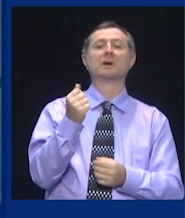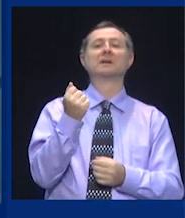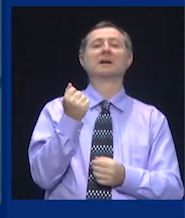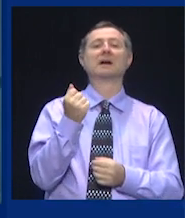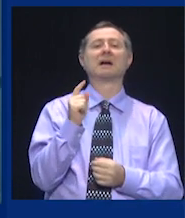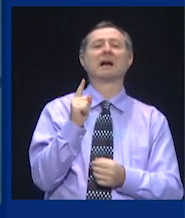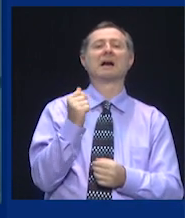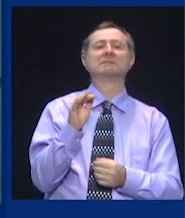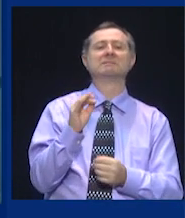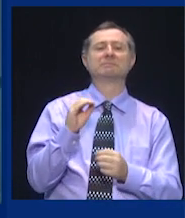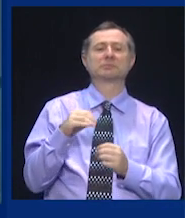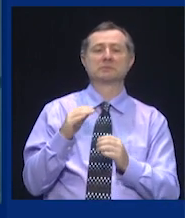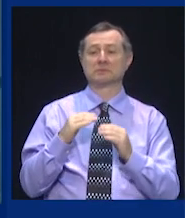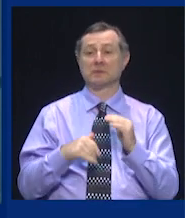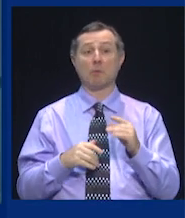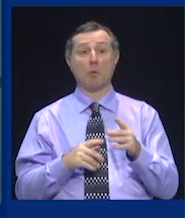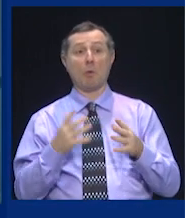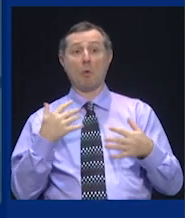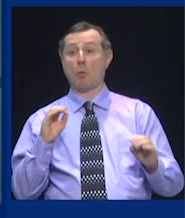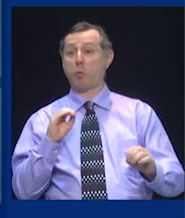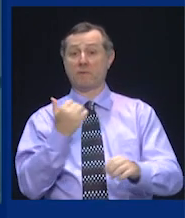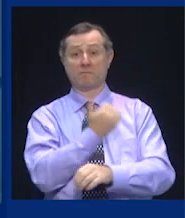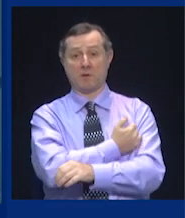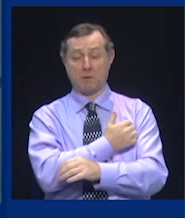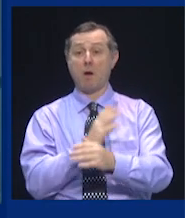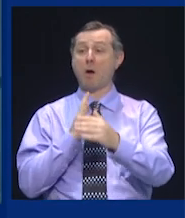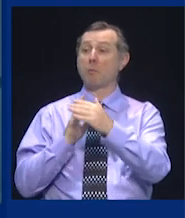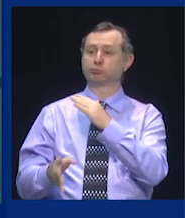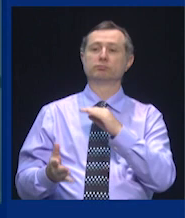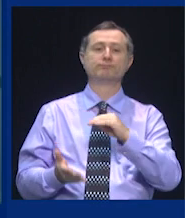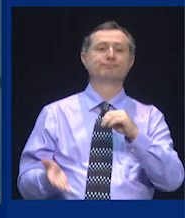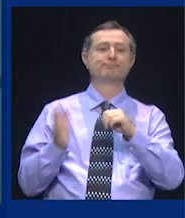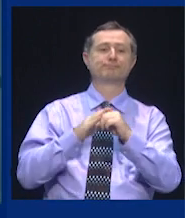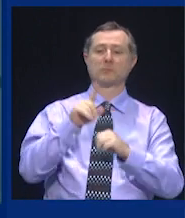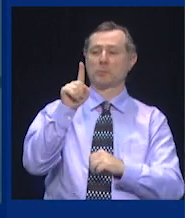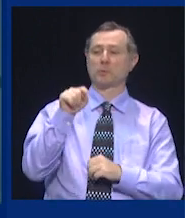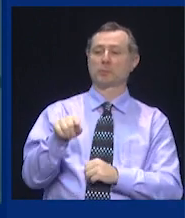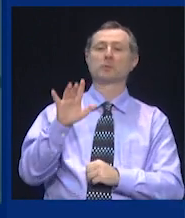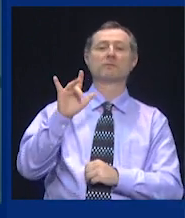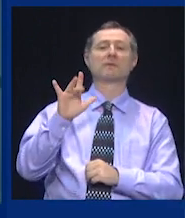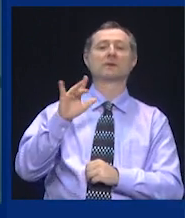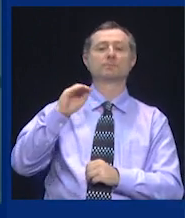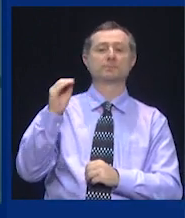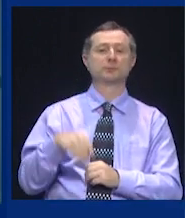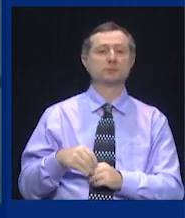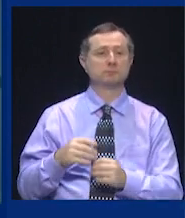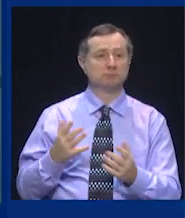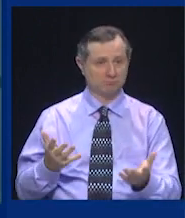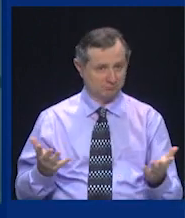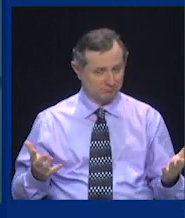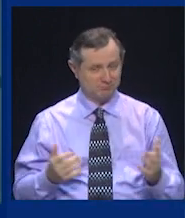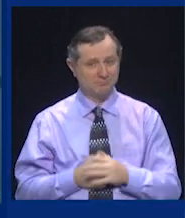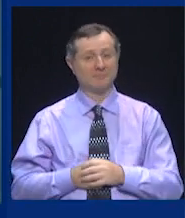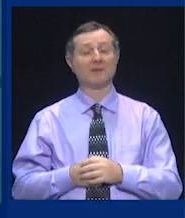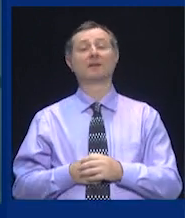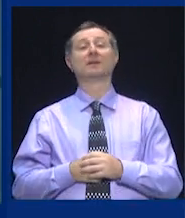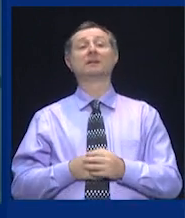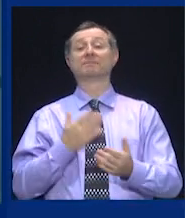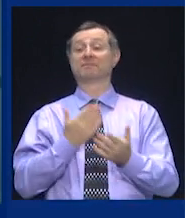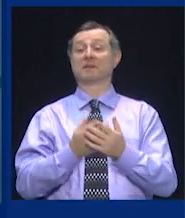Unvaccinated, 1.25 per 100,000. So that's a fact. If you are